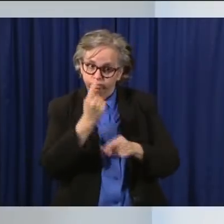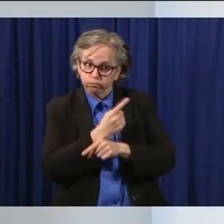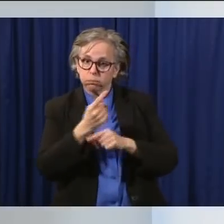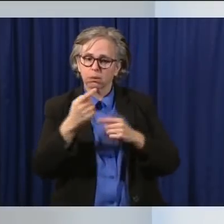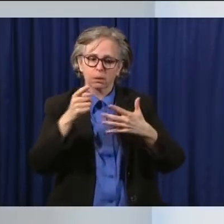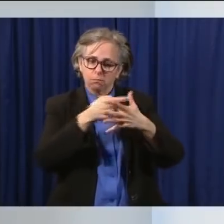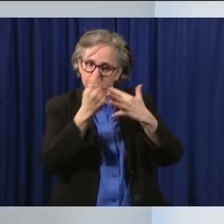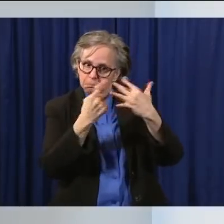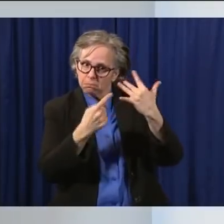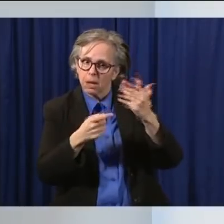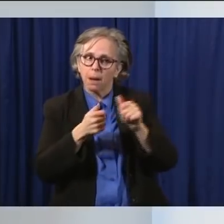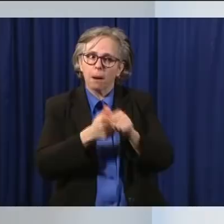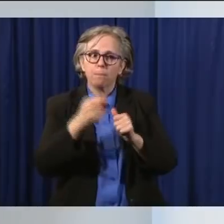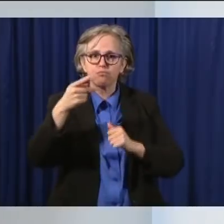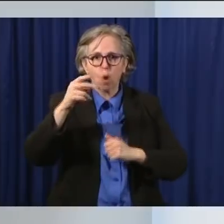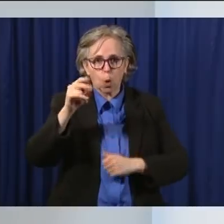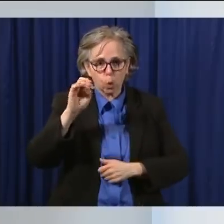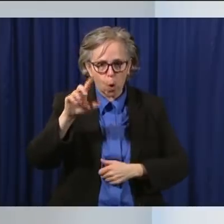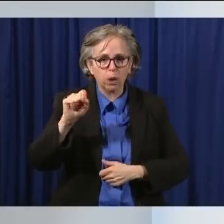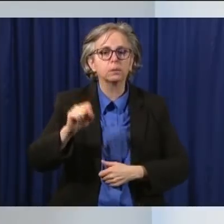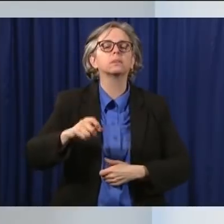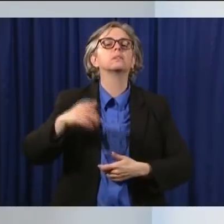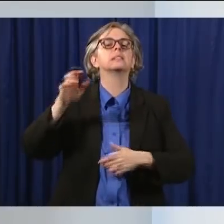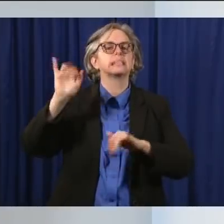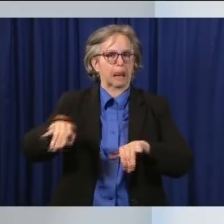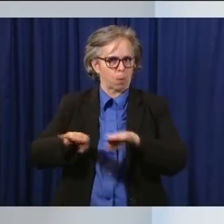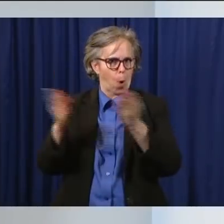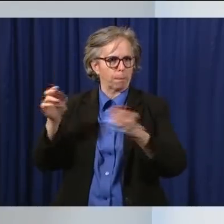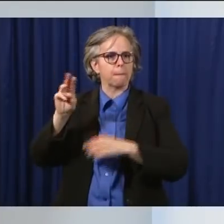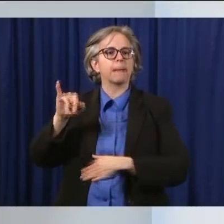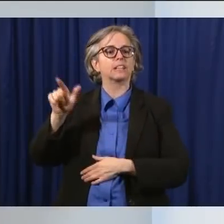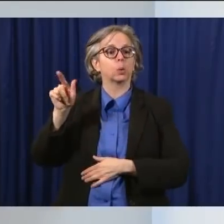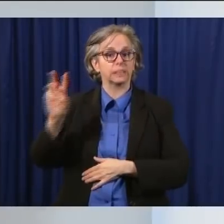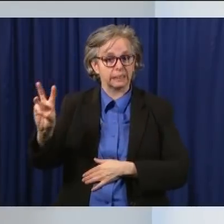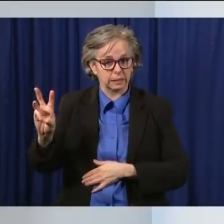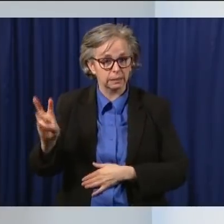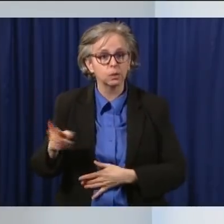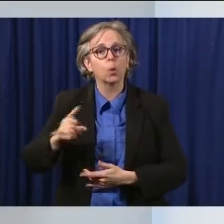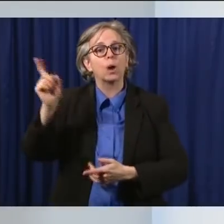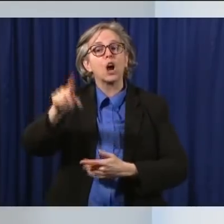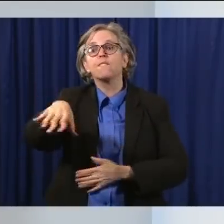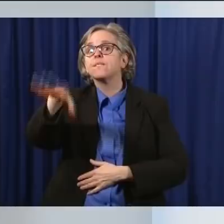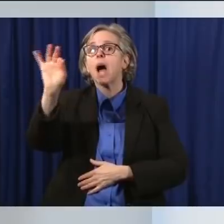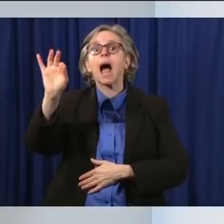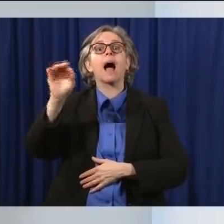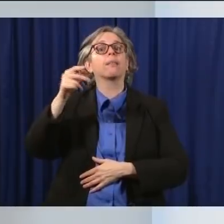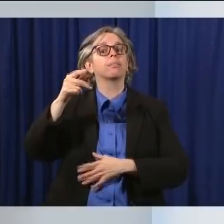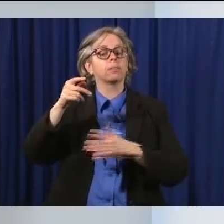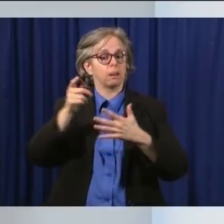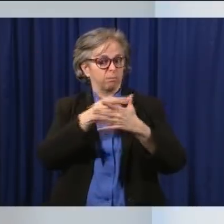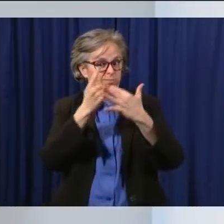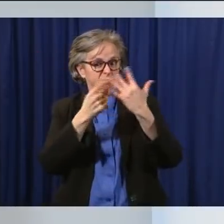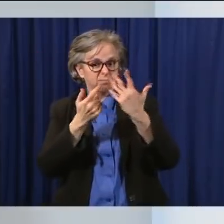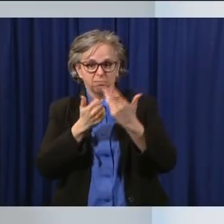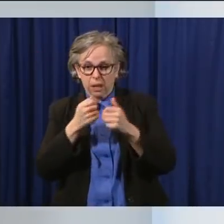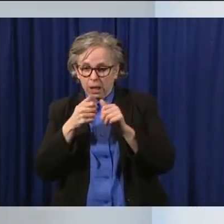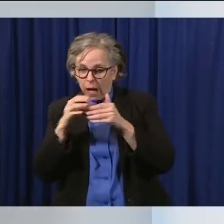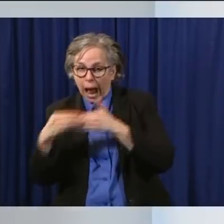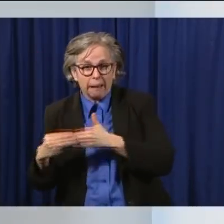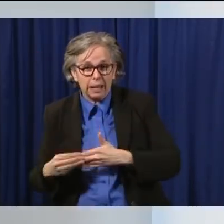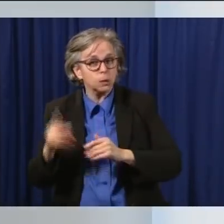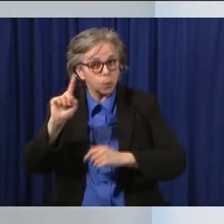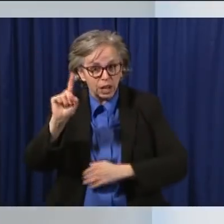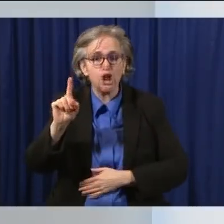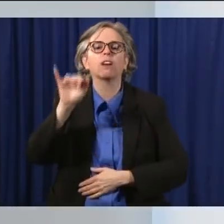at coronavirus.ohio.gov under Responsible Restart Ohio, although the bowling alley guidance probably will not be up